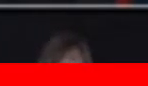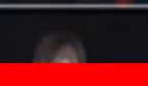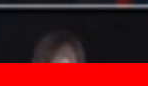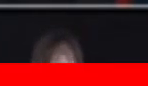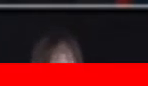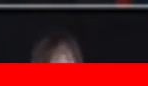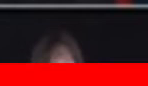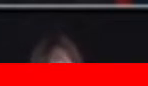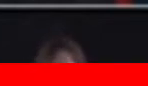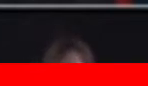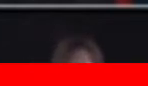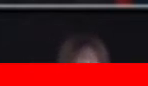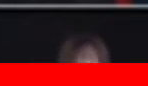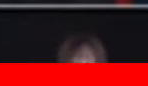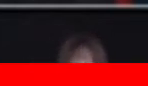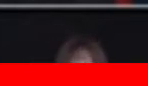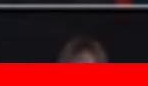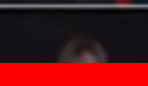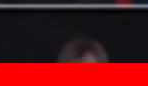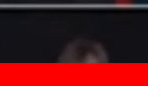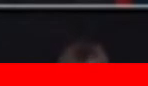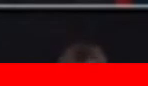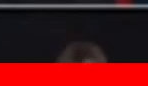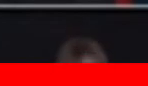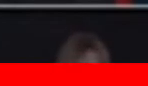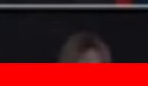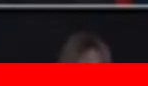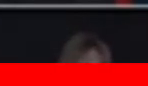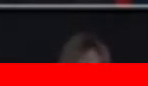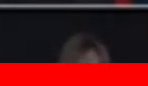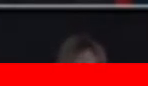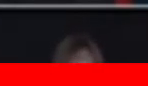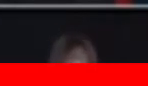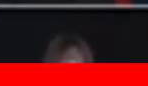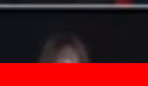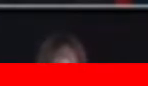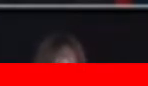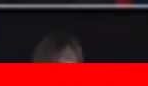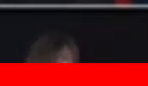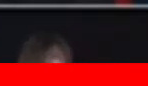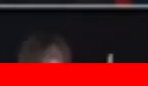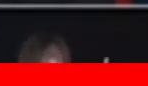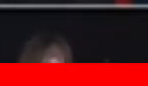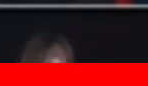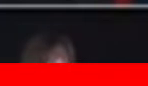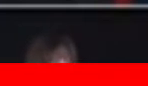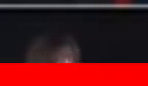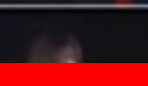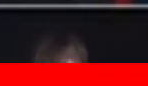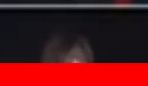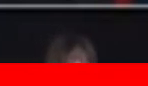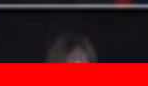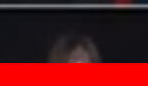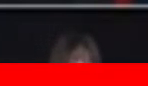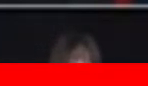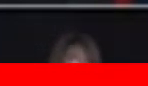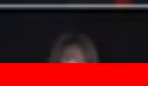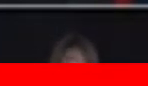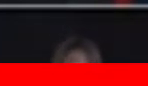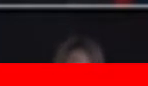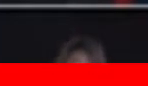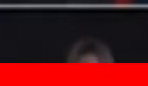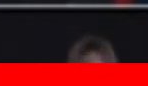regulations and the guidelines set forward by the Chief Medical Officer of Health. This is the only way we're going to get through this. I know it's difficult